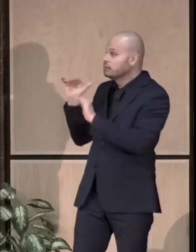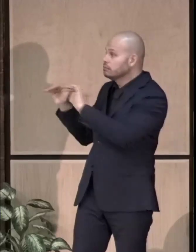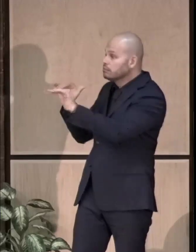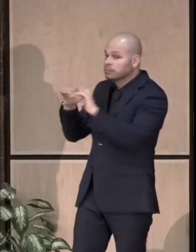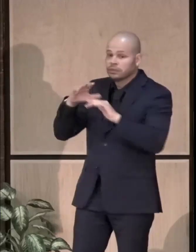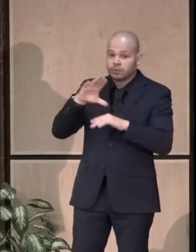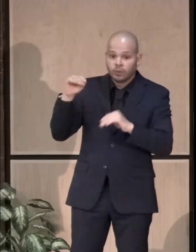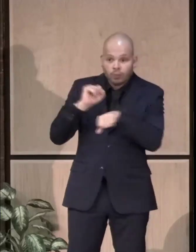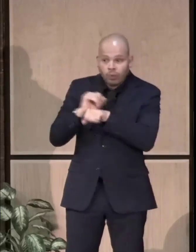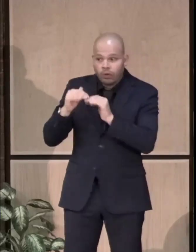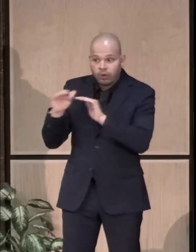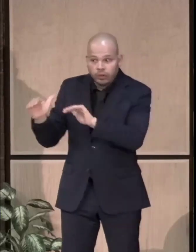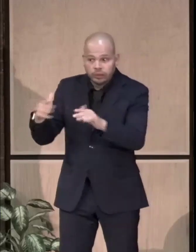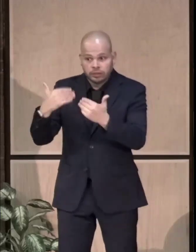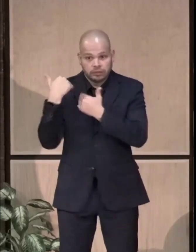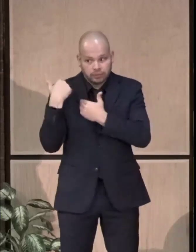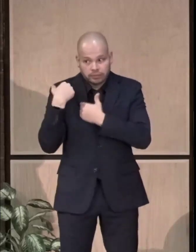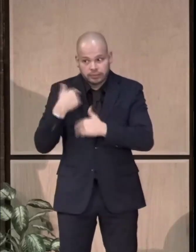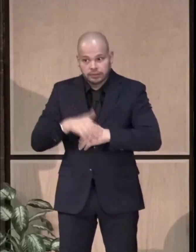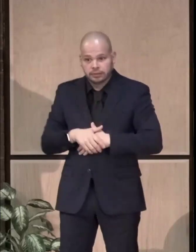not ask why, the person. Why not?